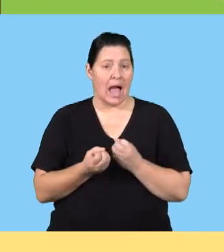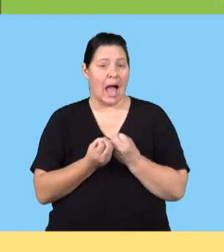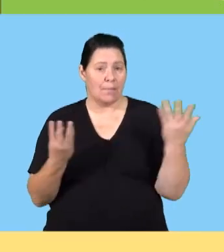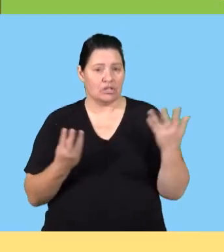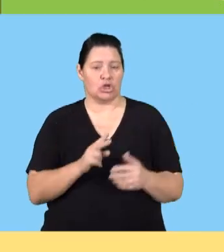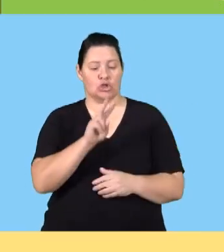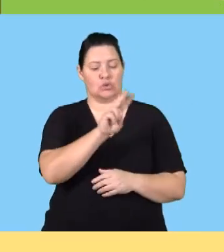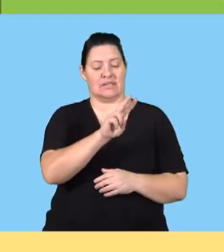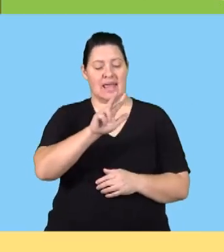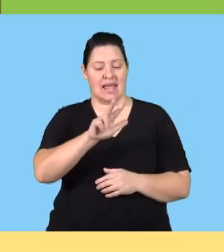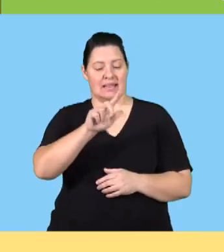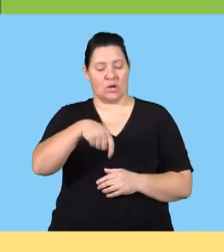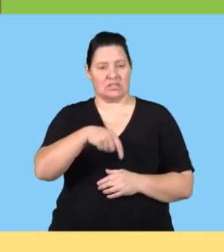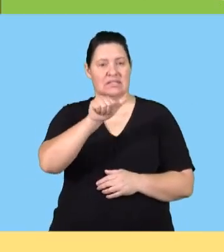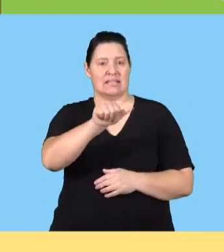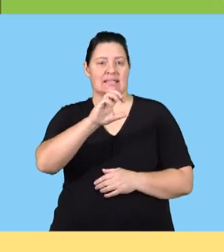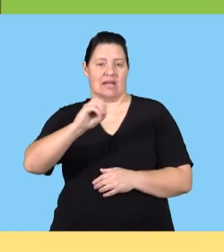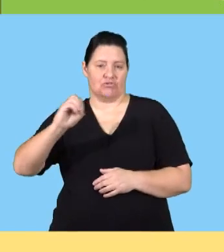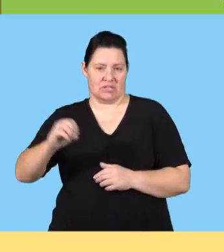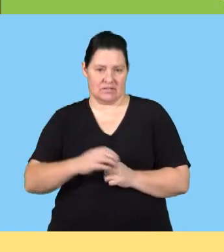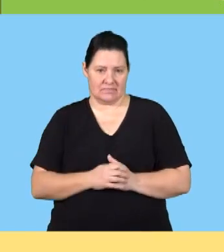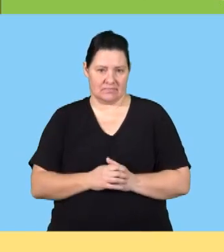How much is that?